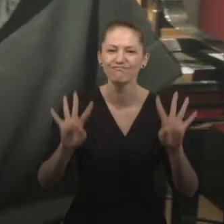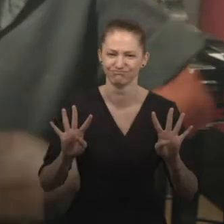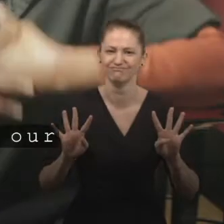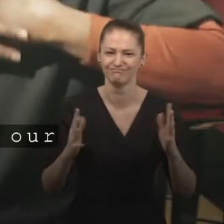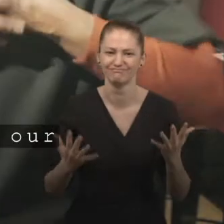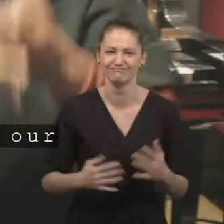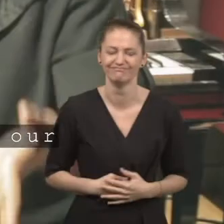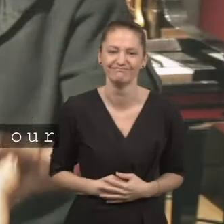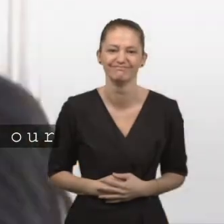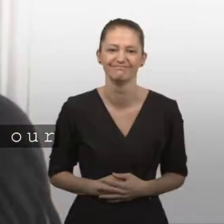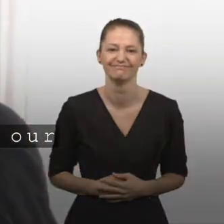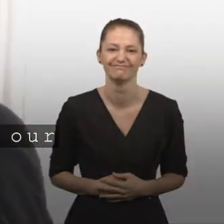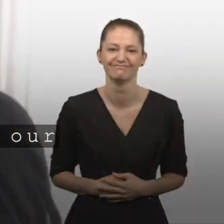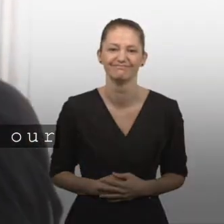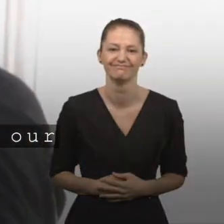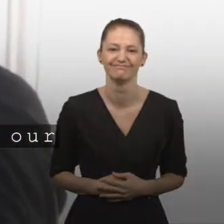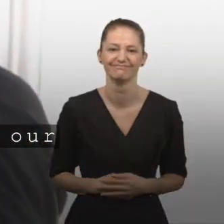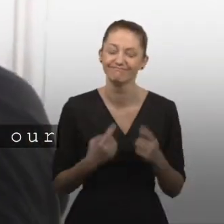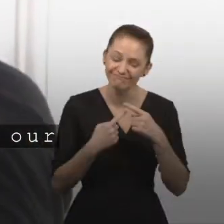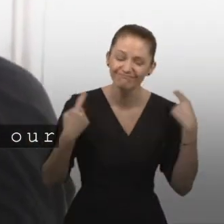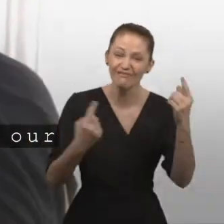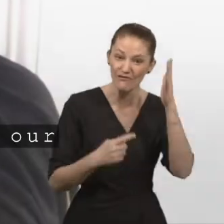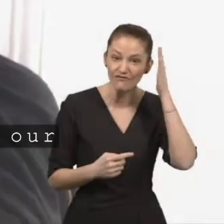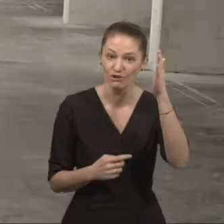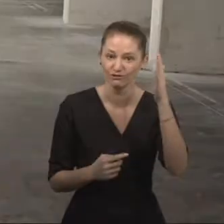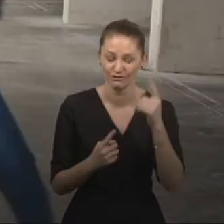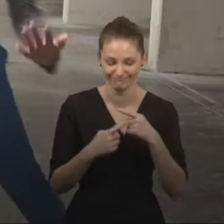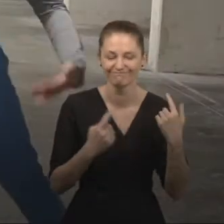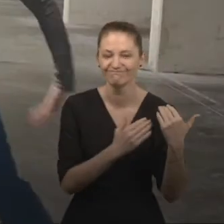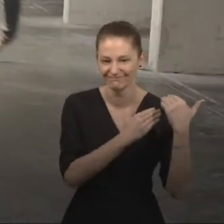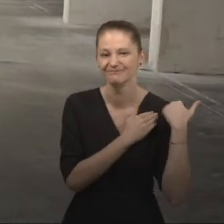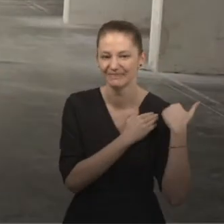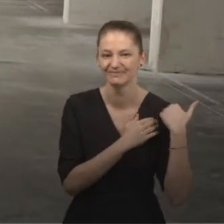We are the future responsible for tomorrow.